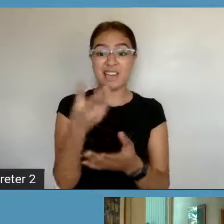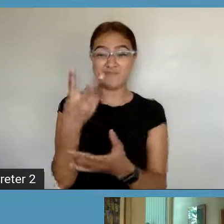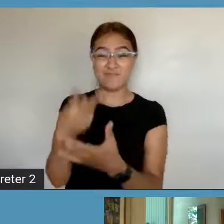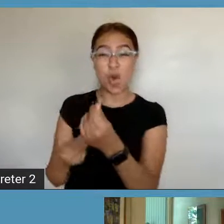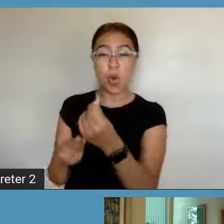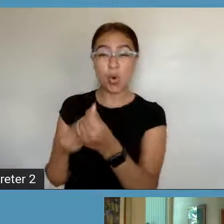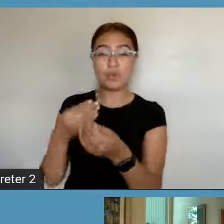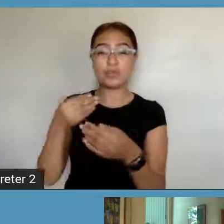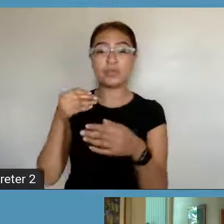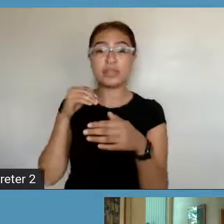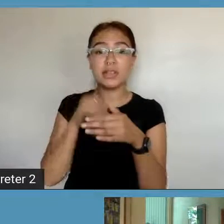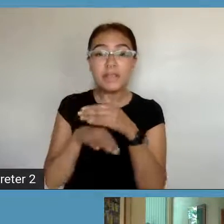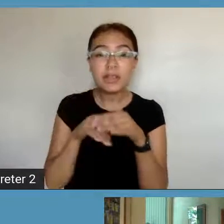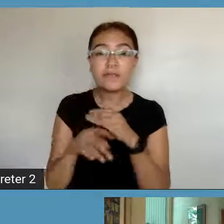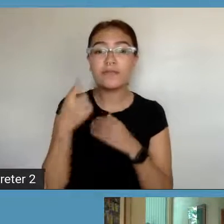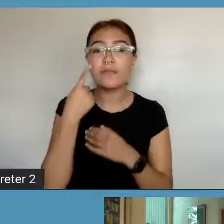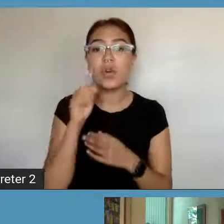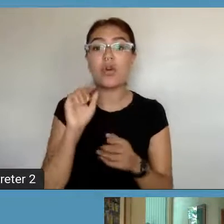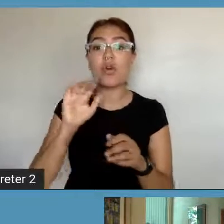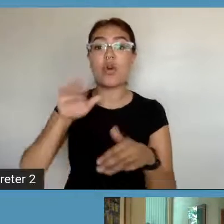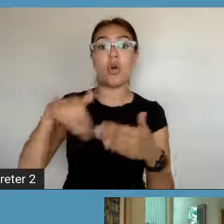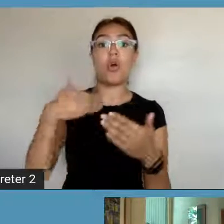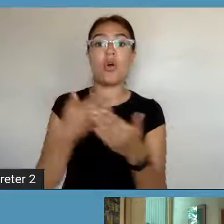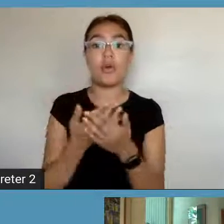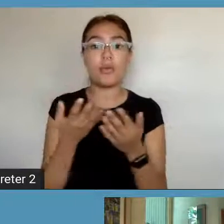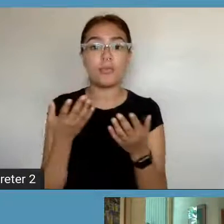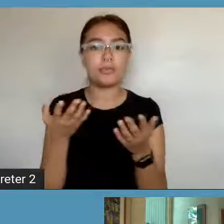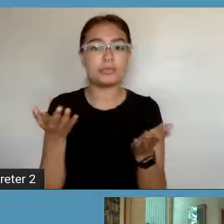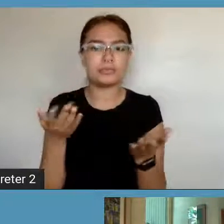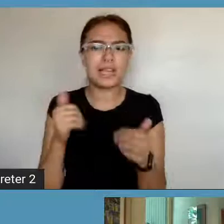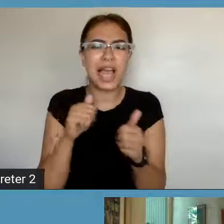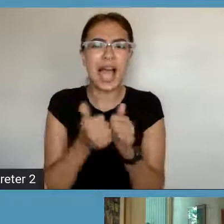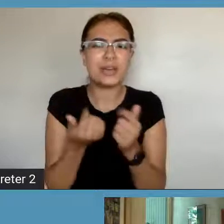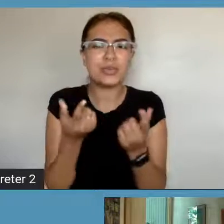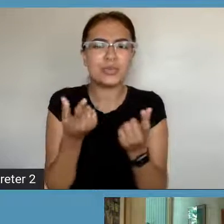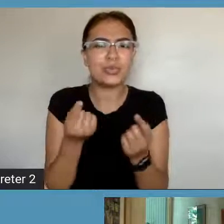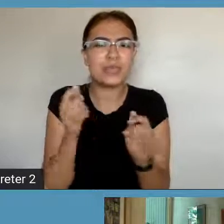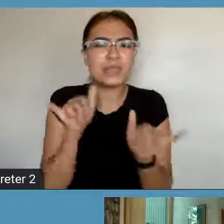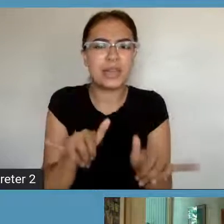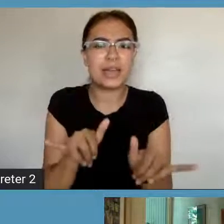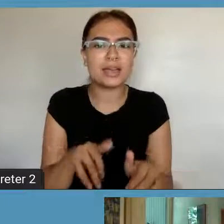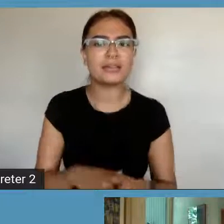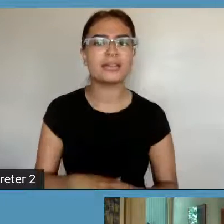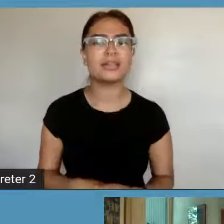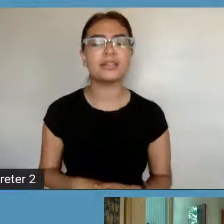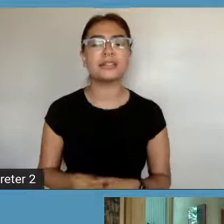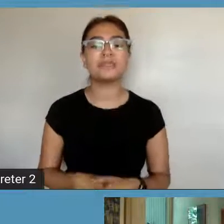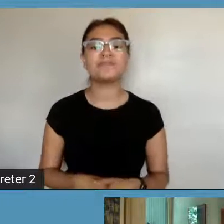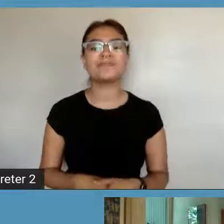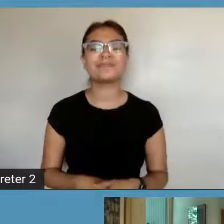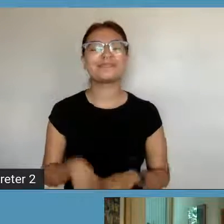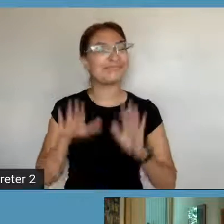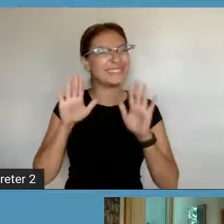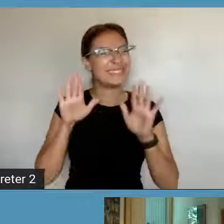that? And how do we make that a reality? These are such excellent